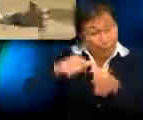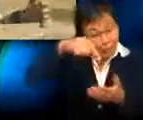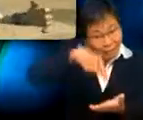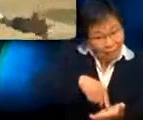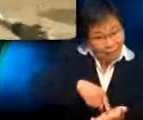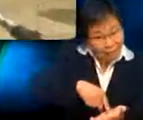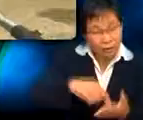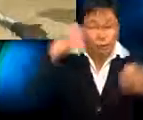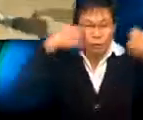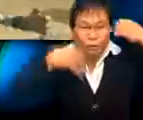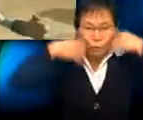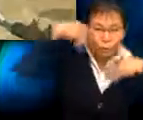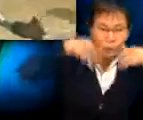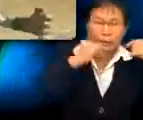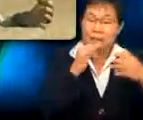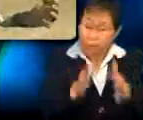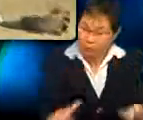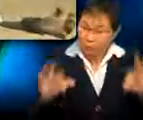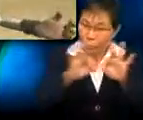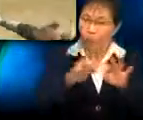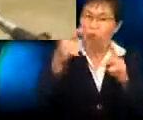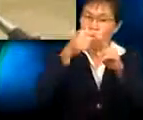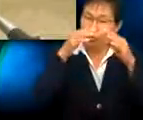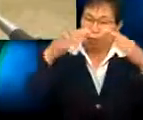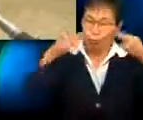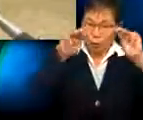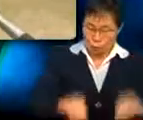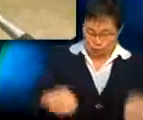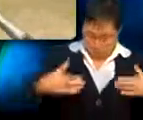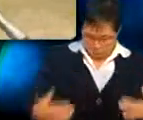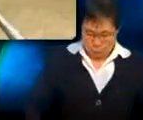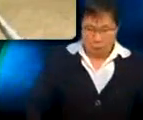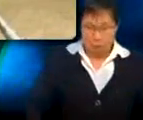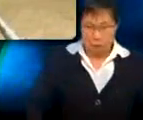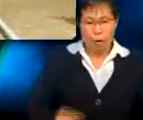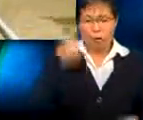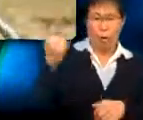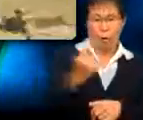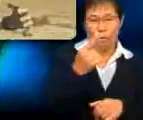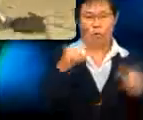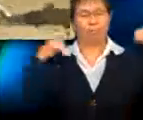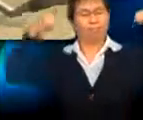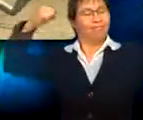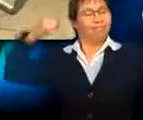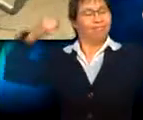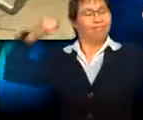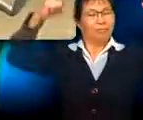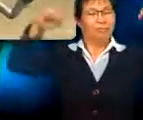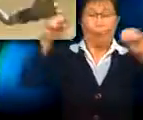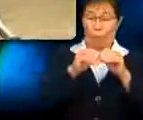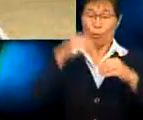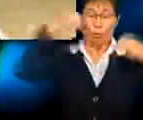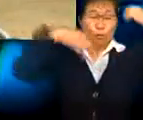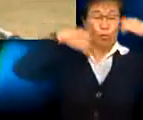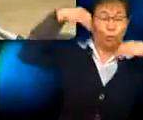So remember this, sweating is important to the human body. Always exercise.